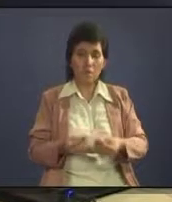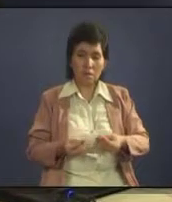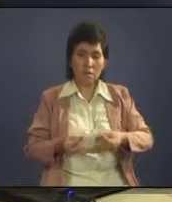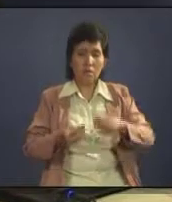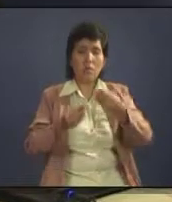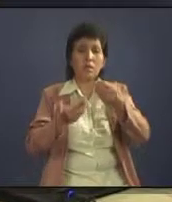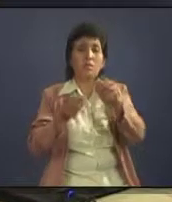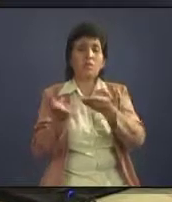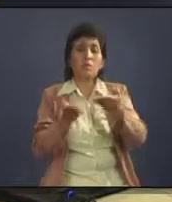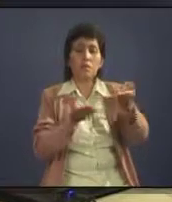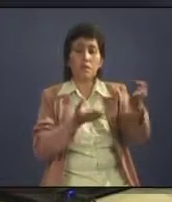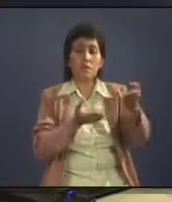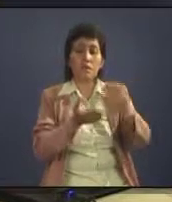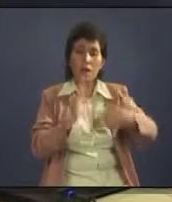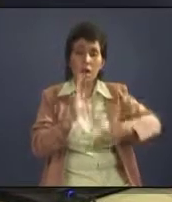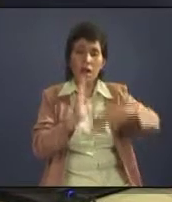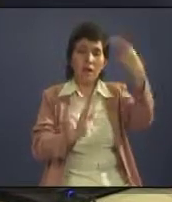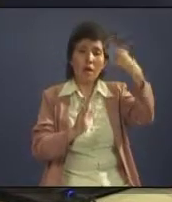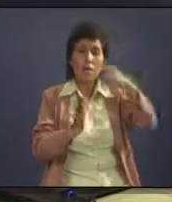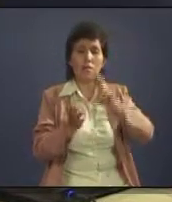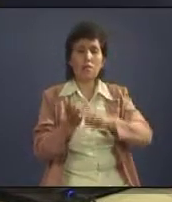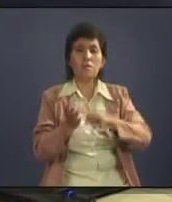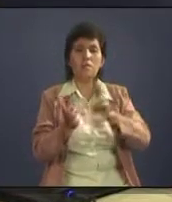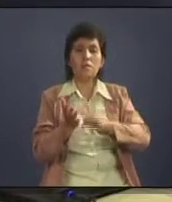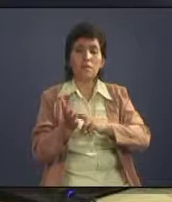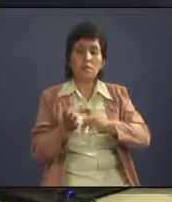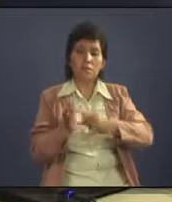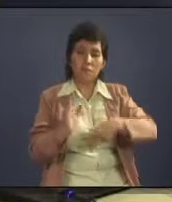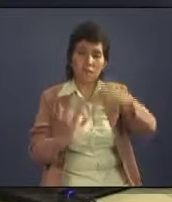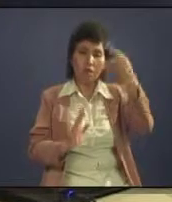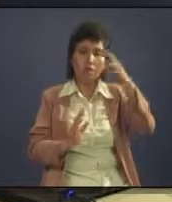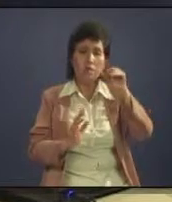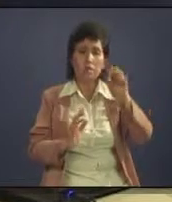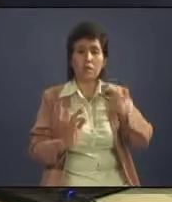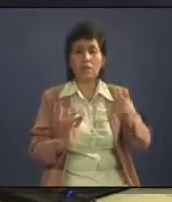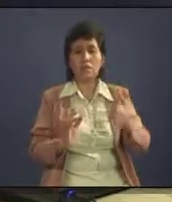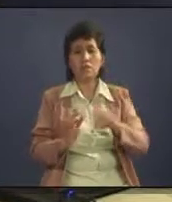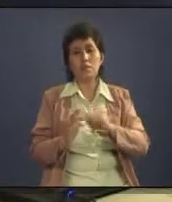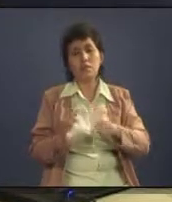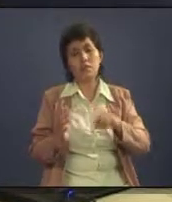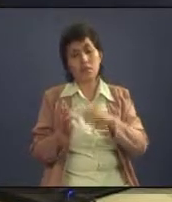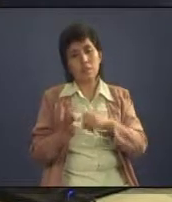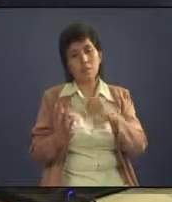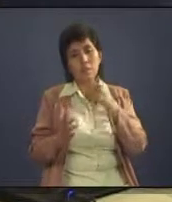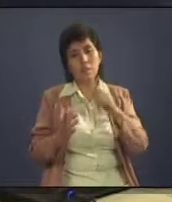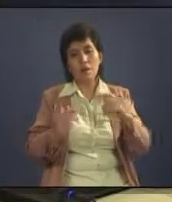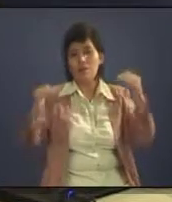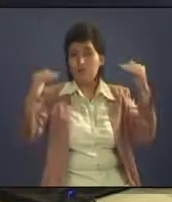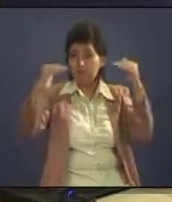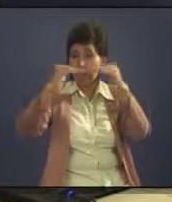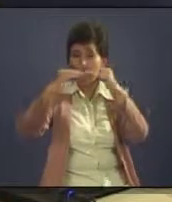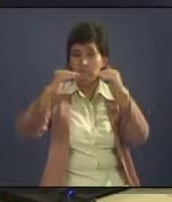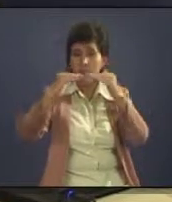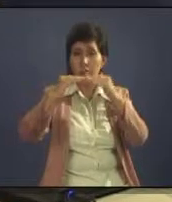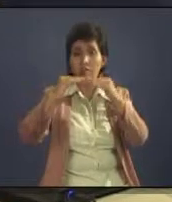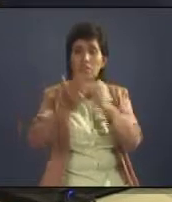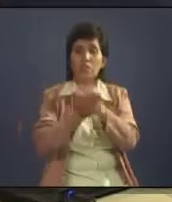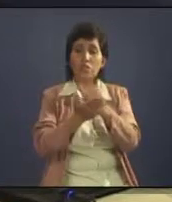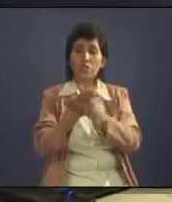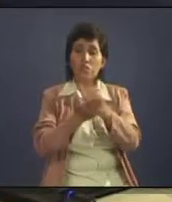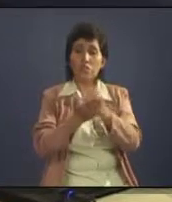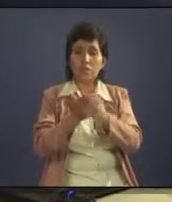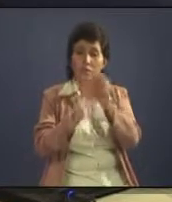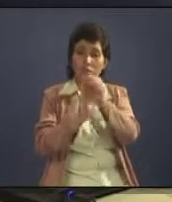the high-risk group. So in that case, do we call it fair? Is there a fairness in